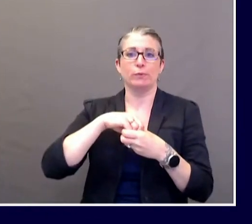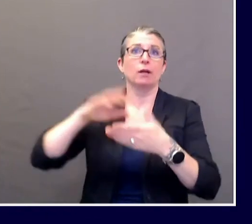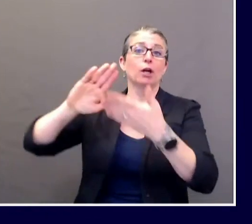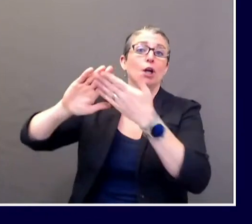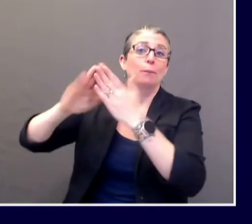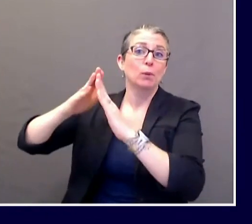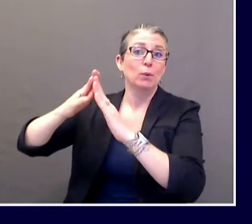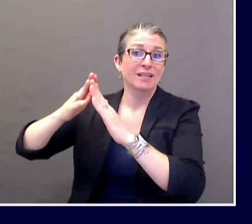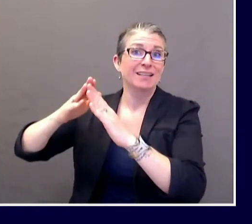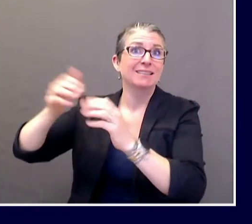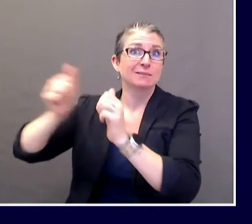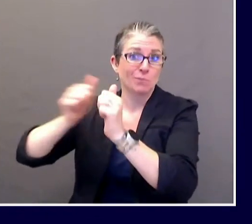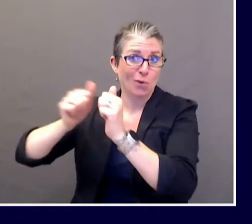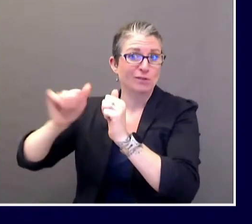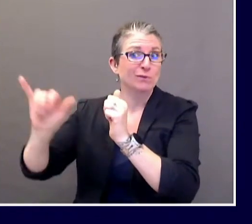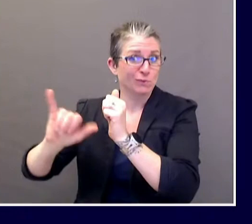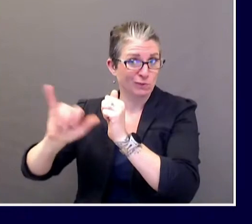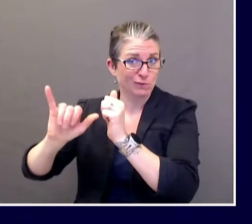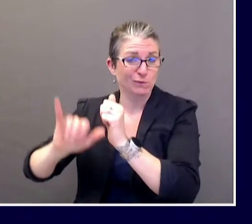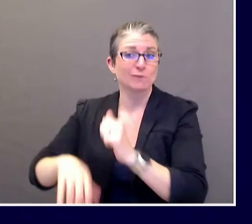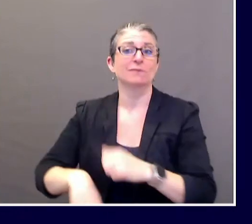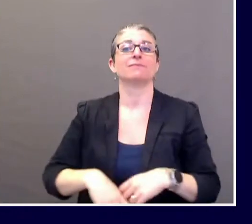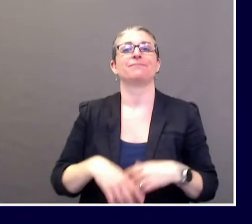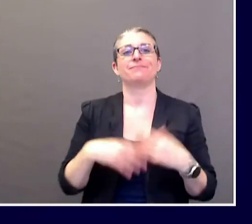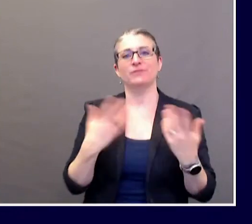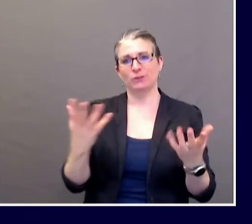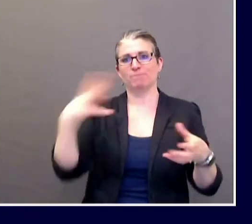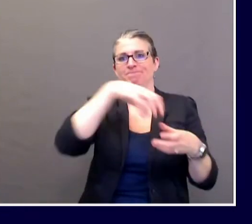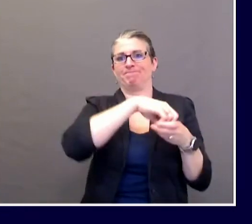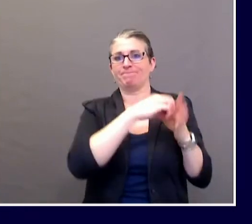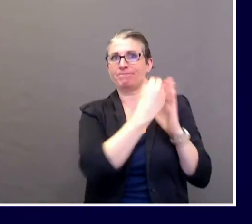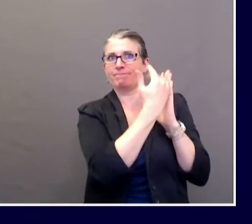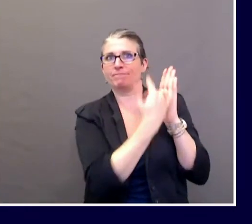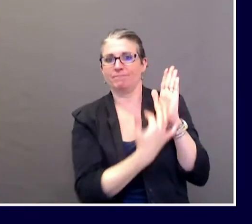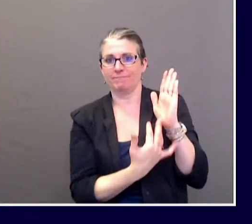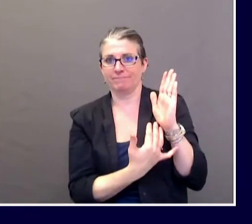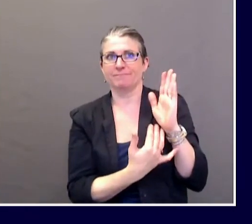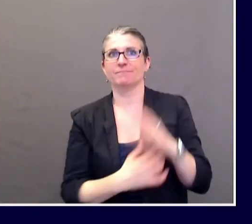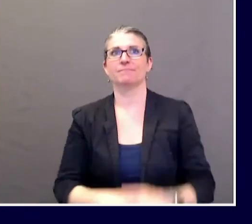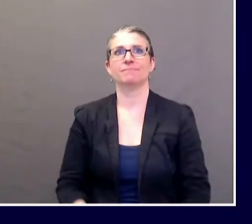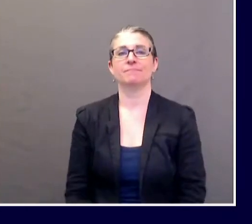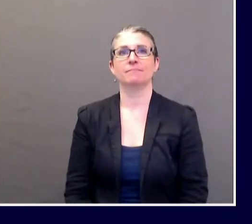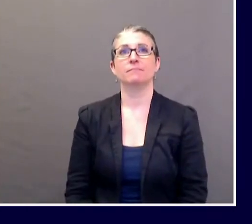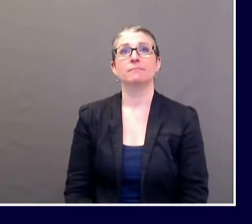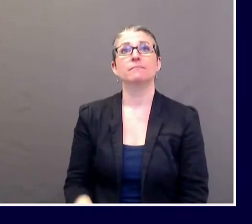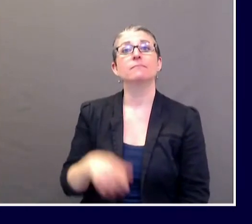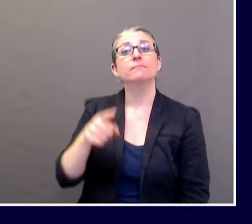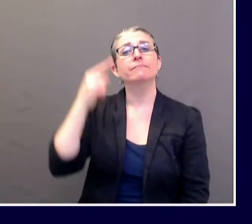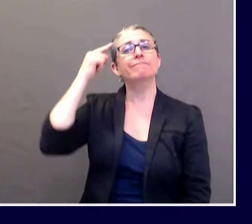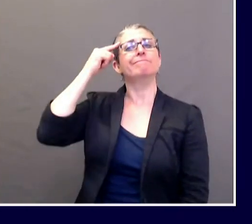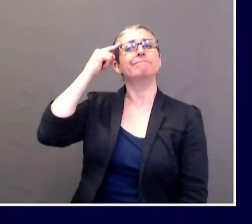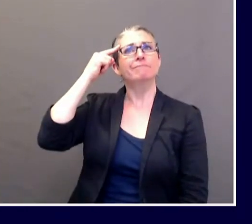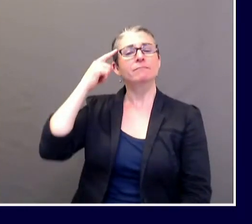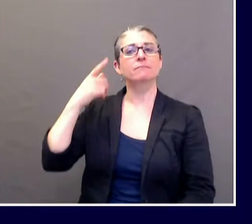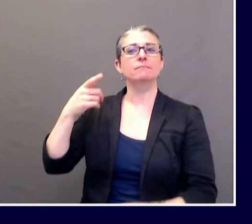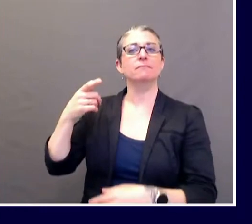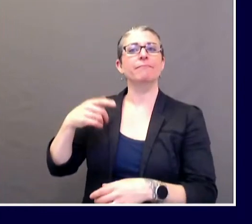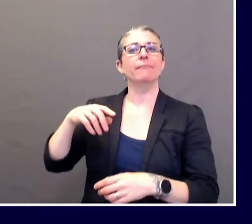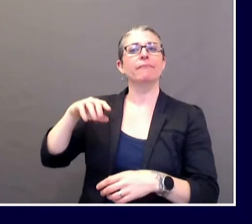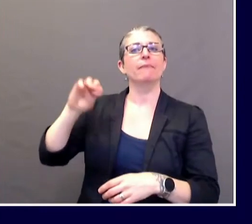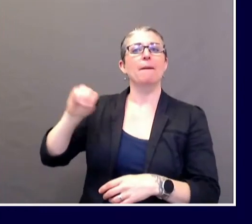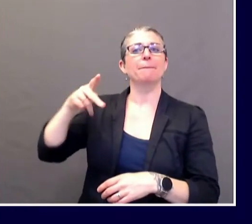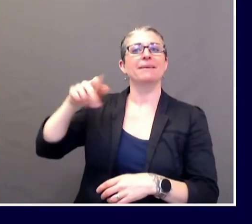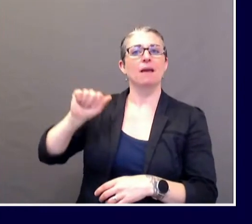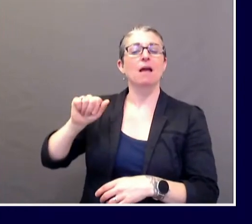and other outdoor sports. Typically, the Maine Principals Association works in parallel with